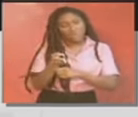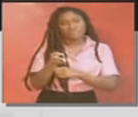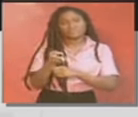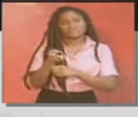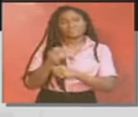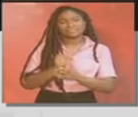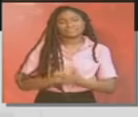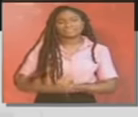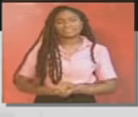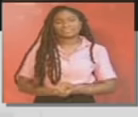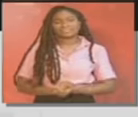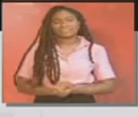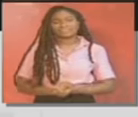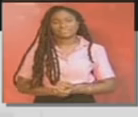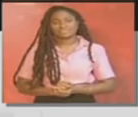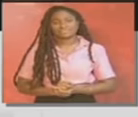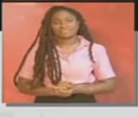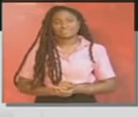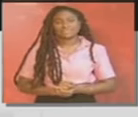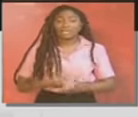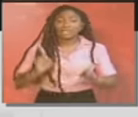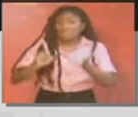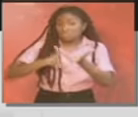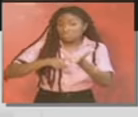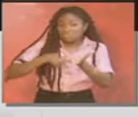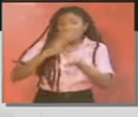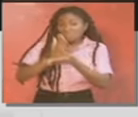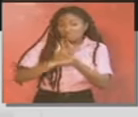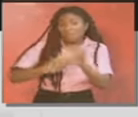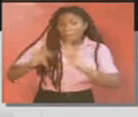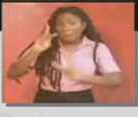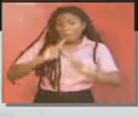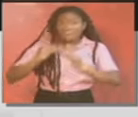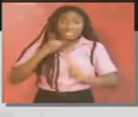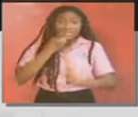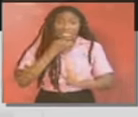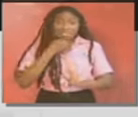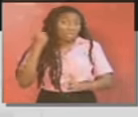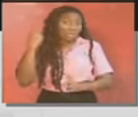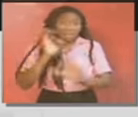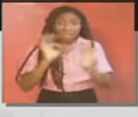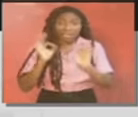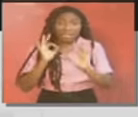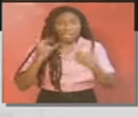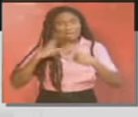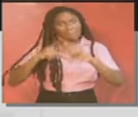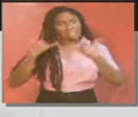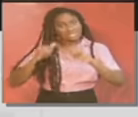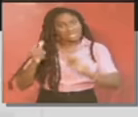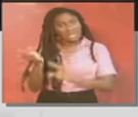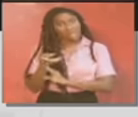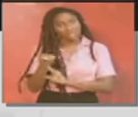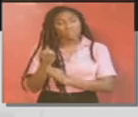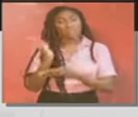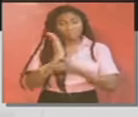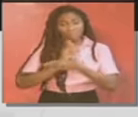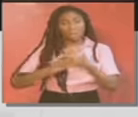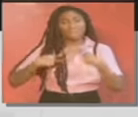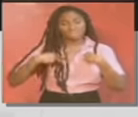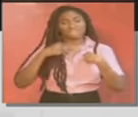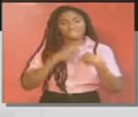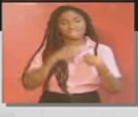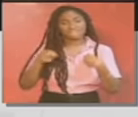have adverse outcomes were not restricted to either of those categories, so that everyone still needs to be aware of the risk